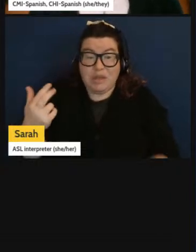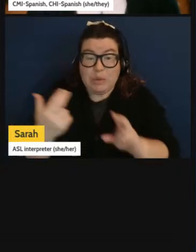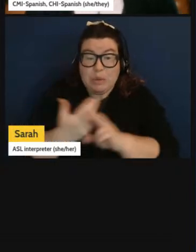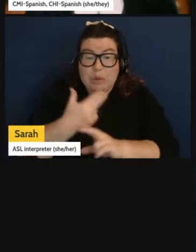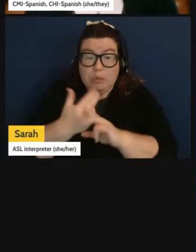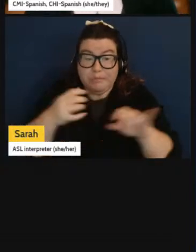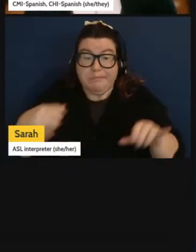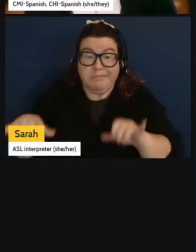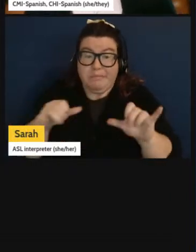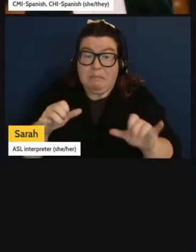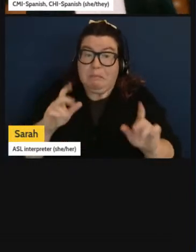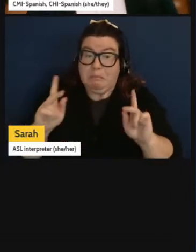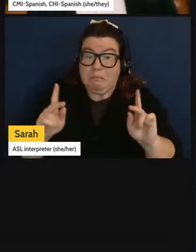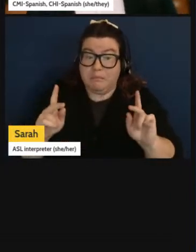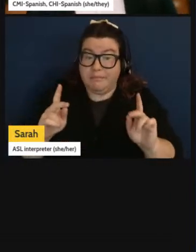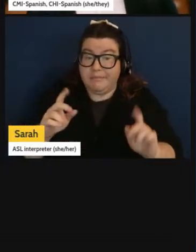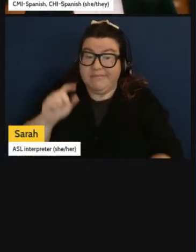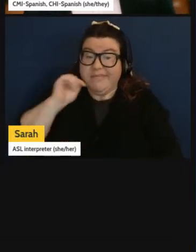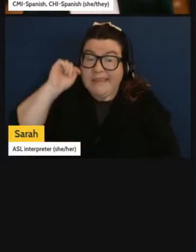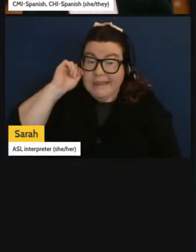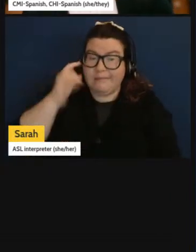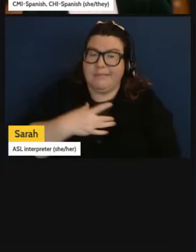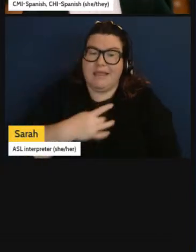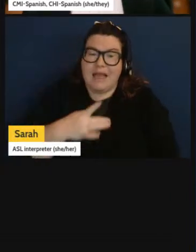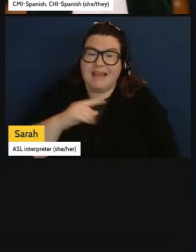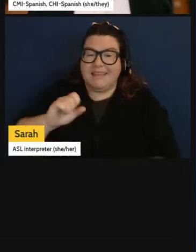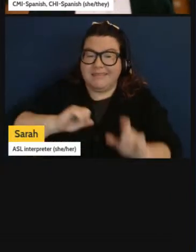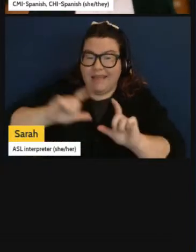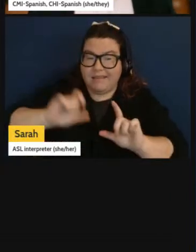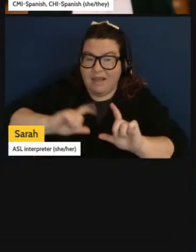teenagers really like TikTok. It's a great place to learn more slang.